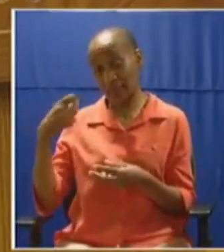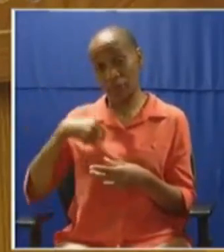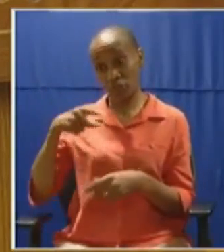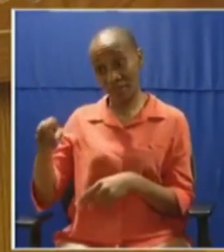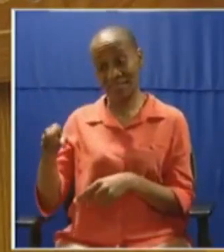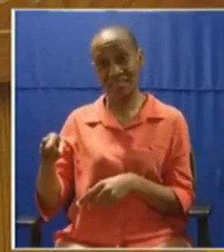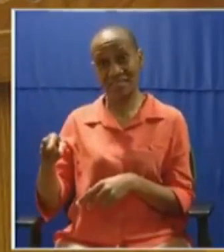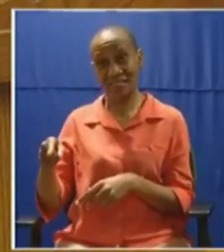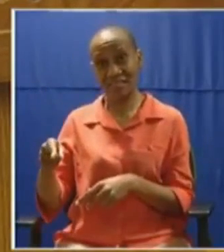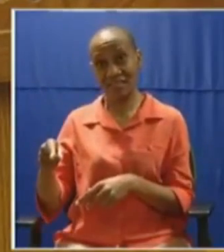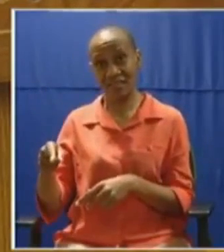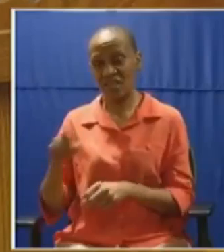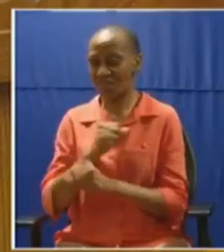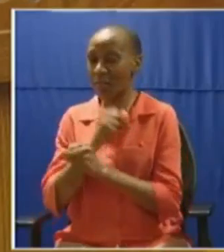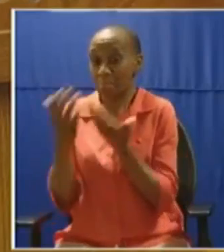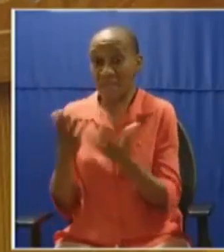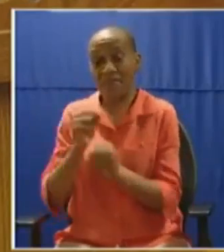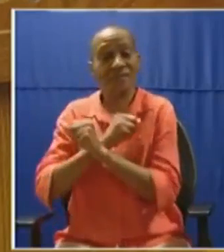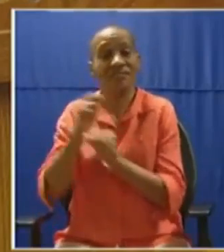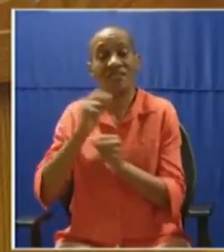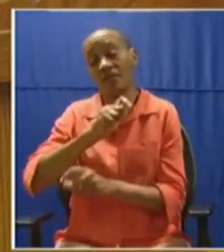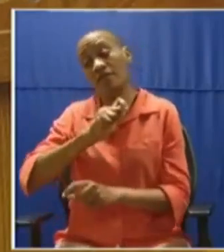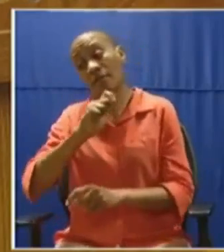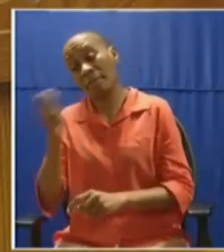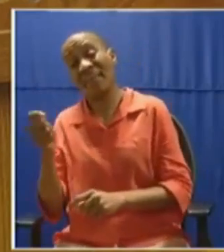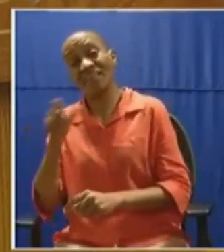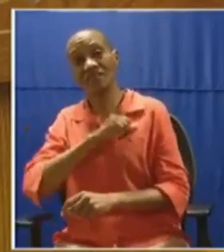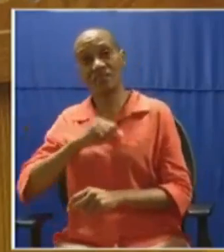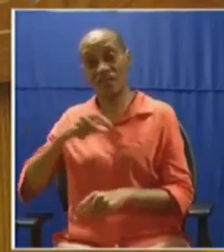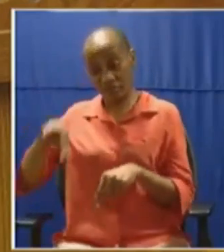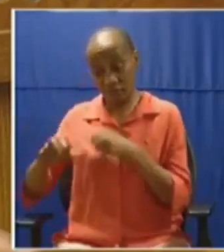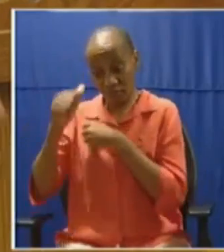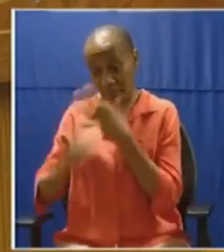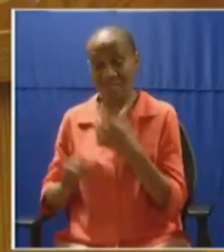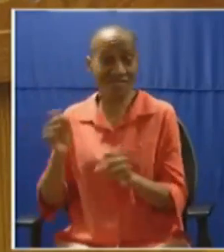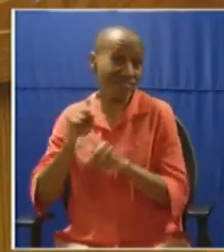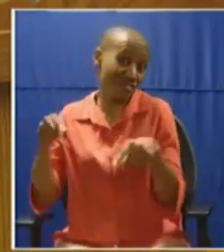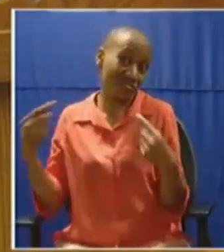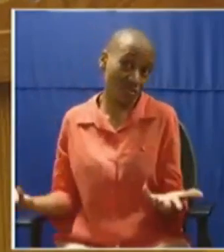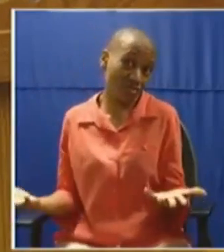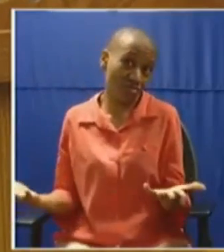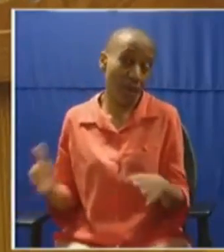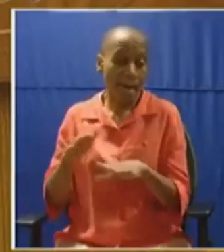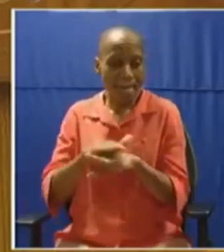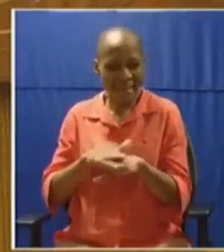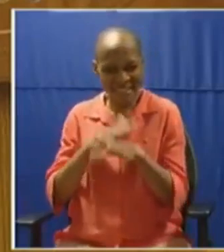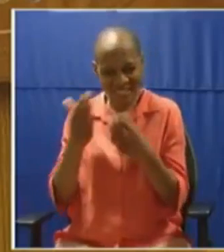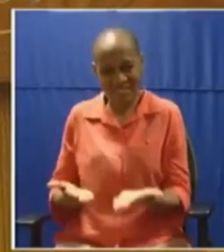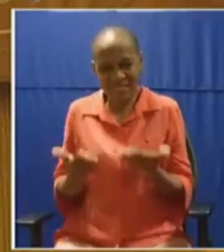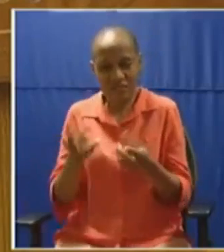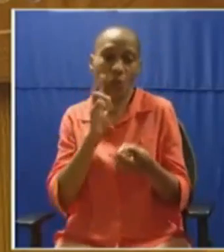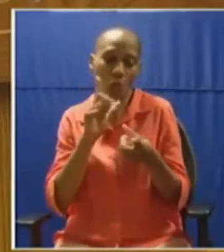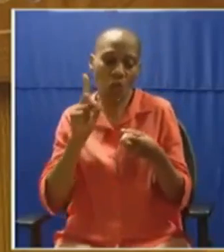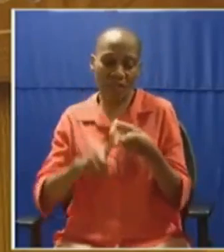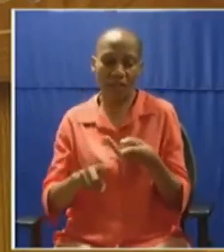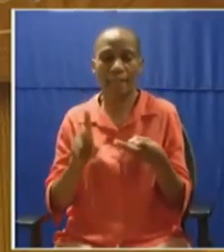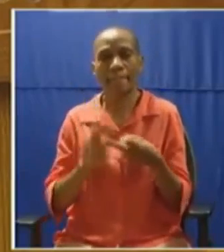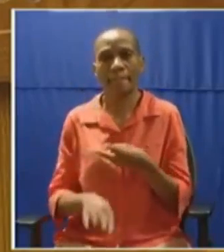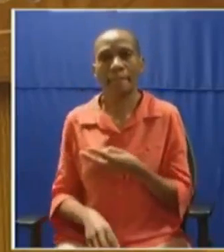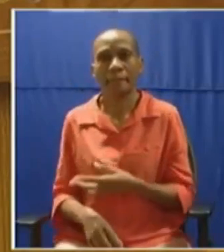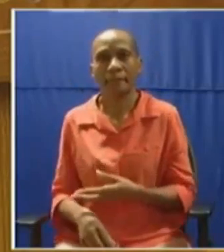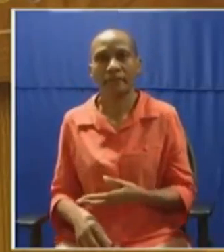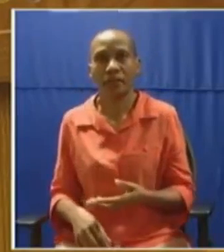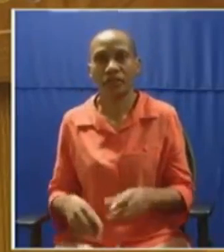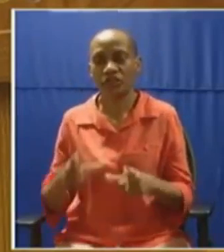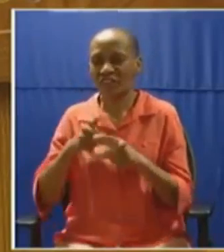likelihood not going to be able to pay the wages of municipal staff this month. Basic services such as water supply and the